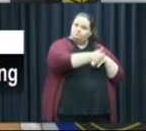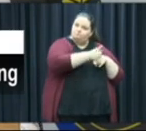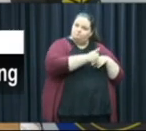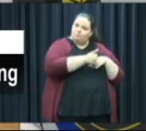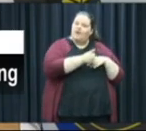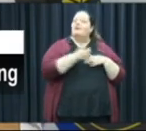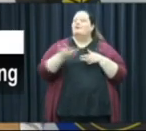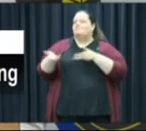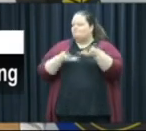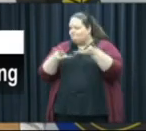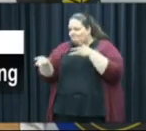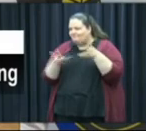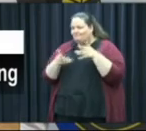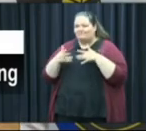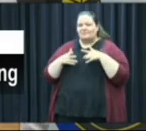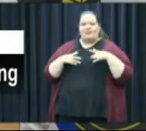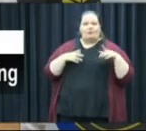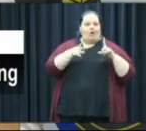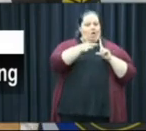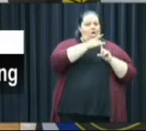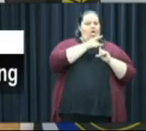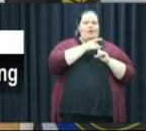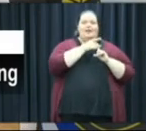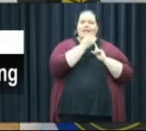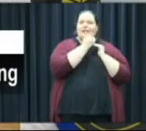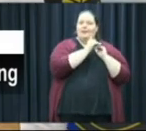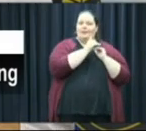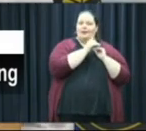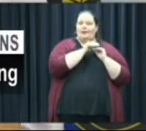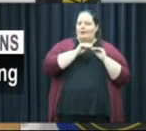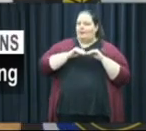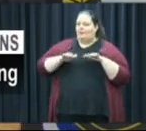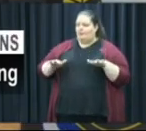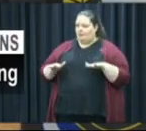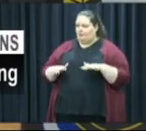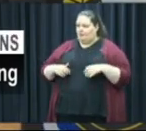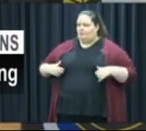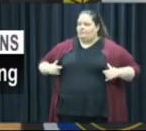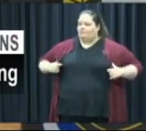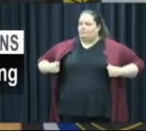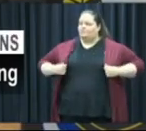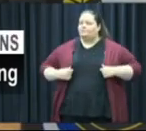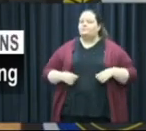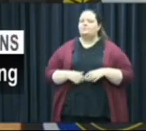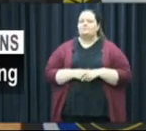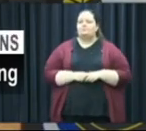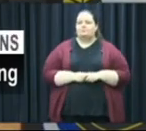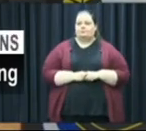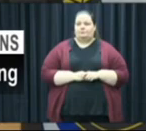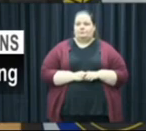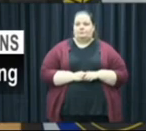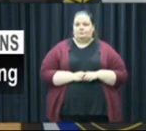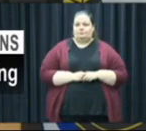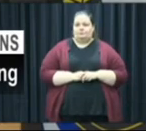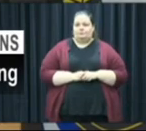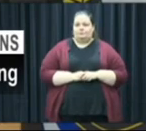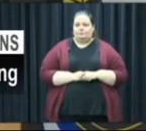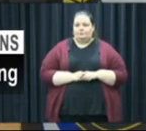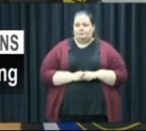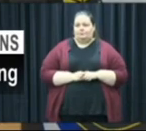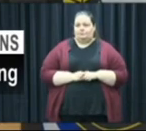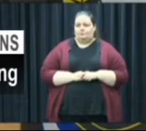trying to decrease the negative impacts of isolation. Thank you. Did the Premier want to comment on that